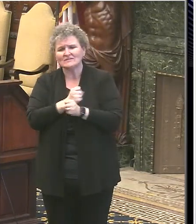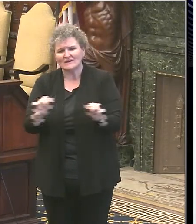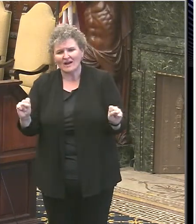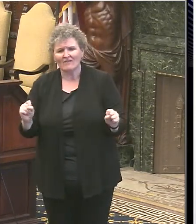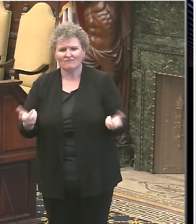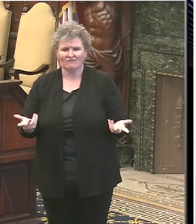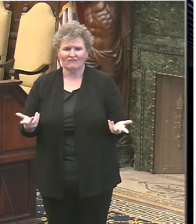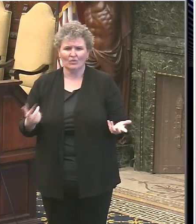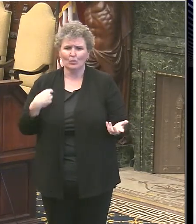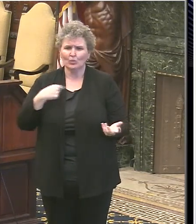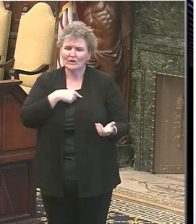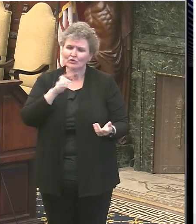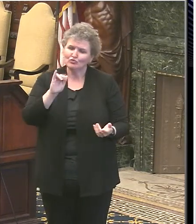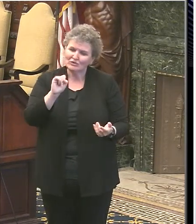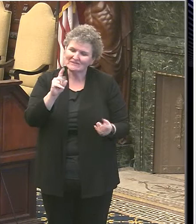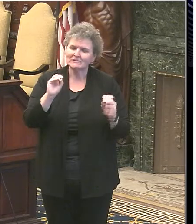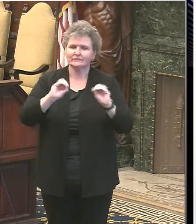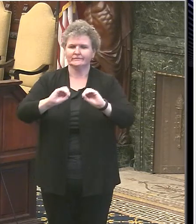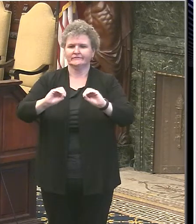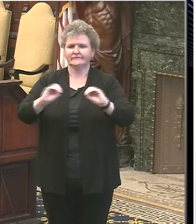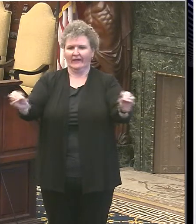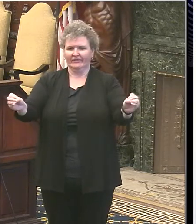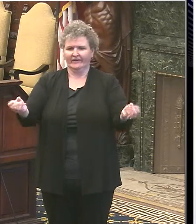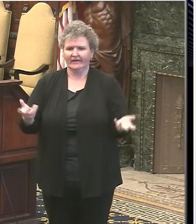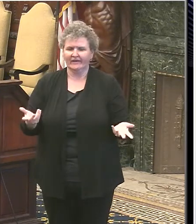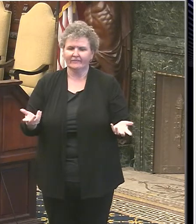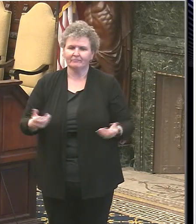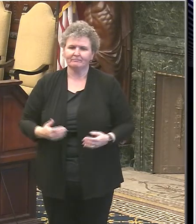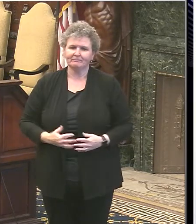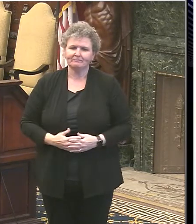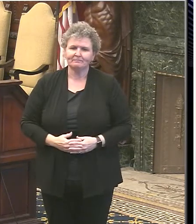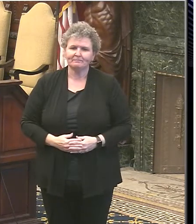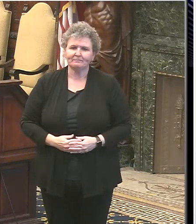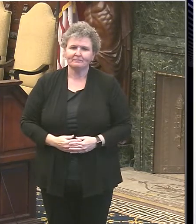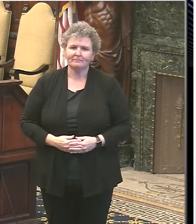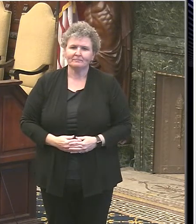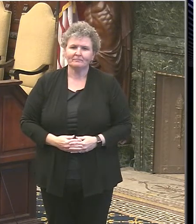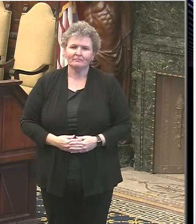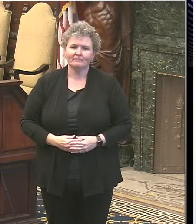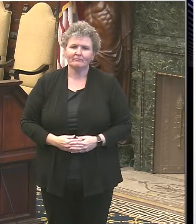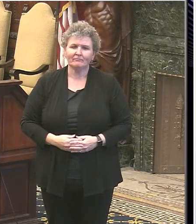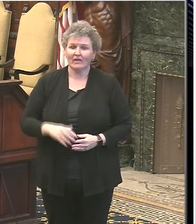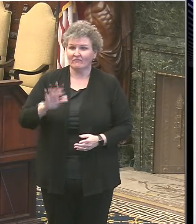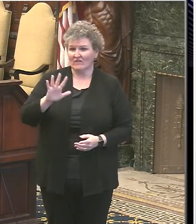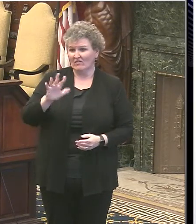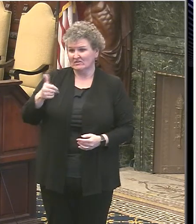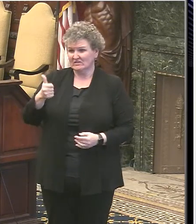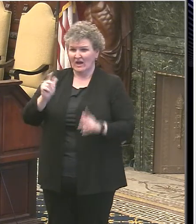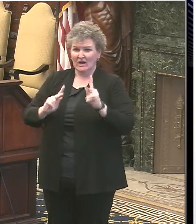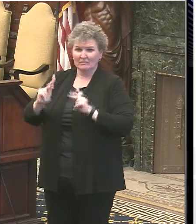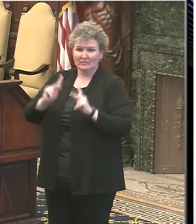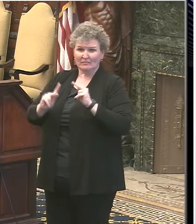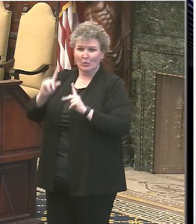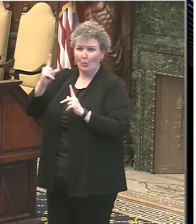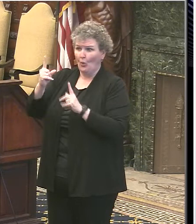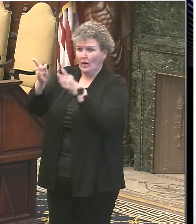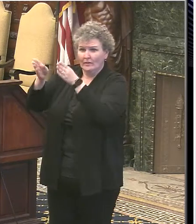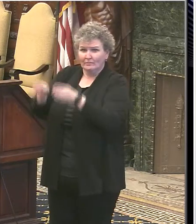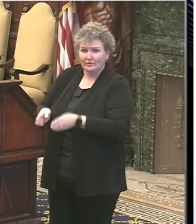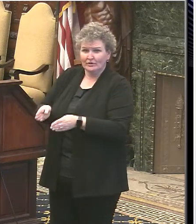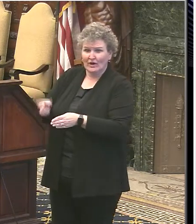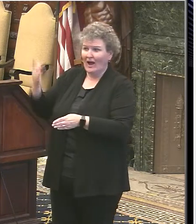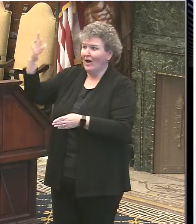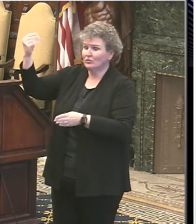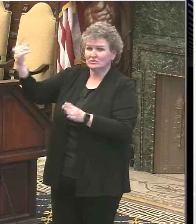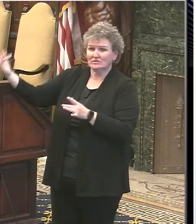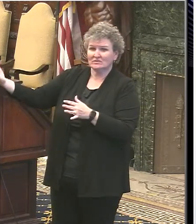risky. I would find it unlikely that any group of 5 people or 10 people doesn't have one person who's been out there exposed to somebody